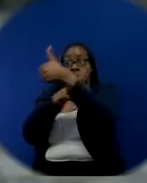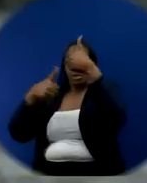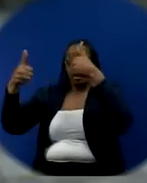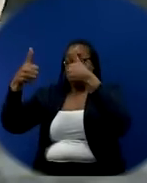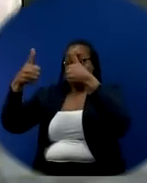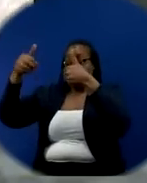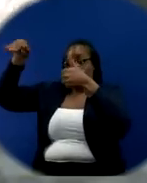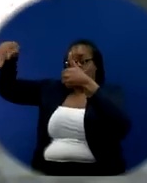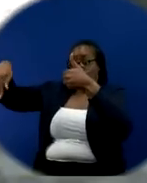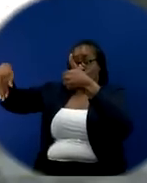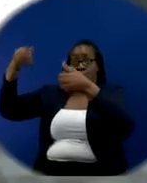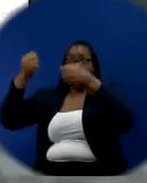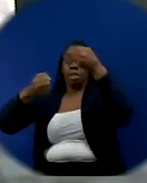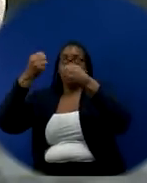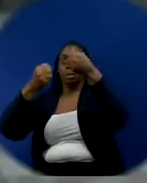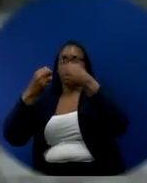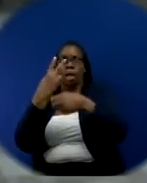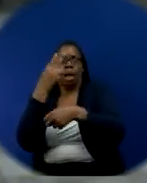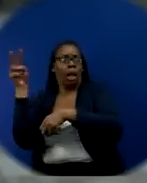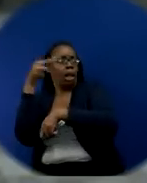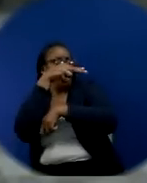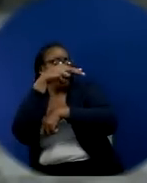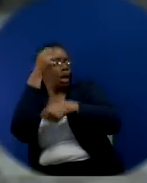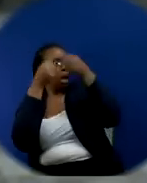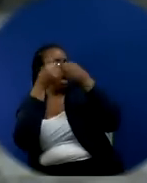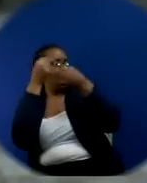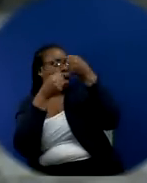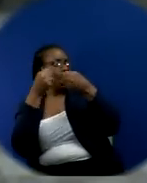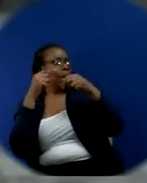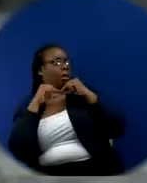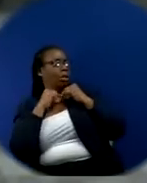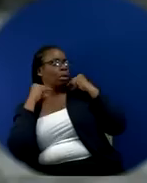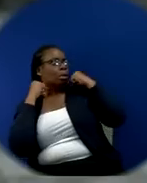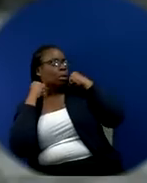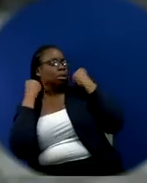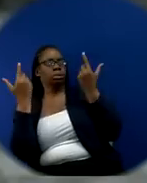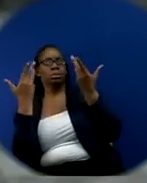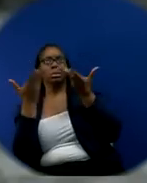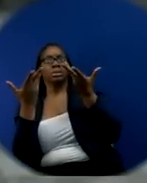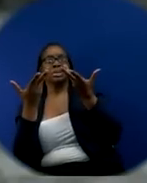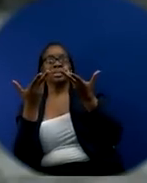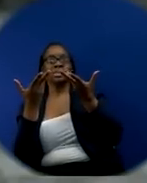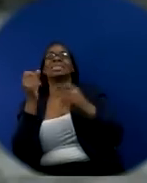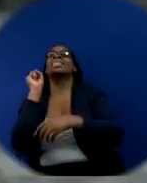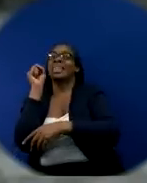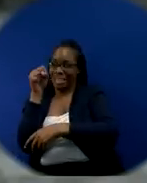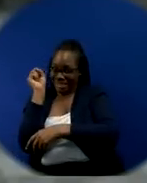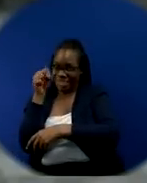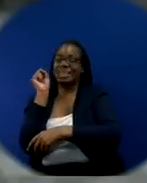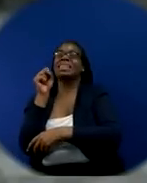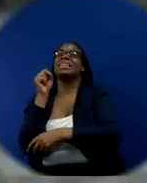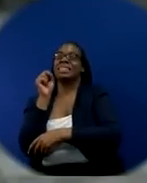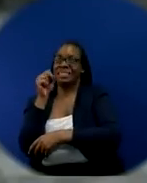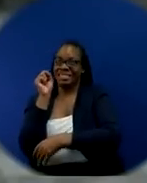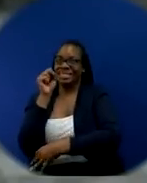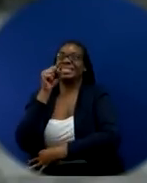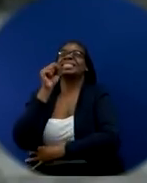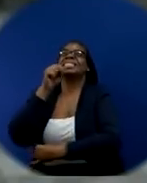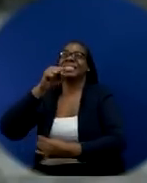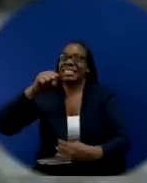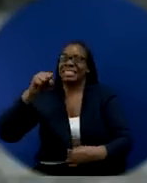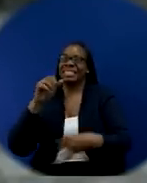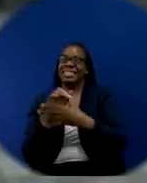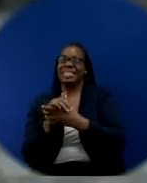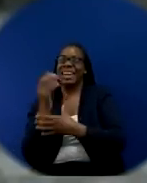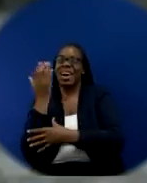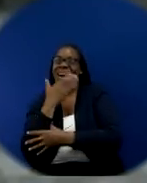side. Then he looked over at that driver's side, saw that fella with a collar around his neck. He said, oh, yeah, I got me one now. I got me one now.